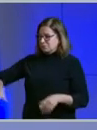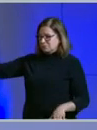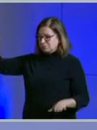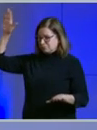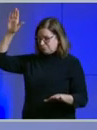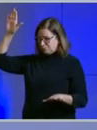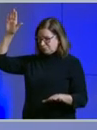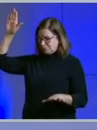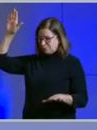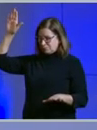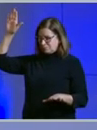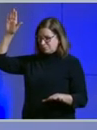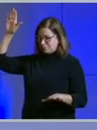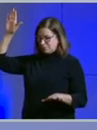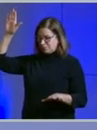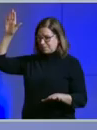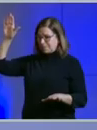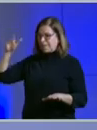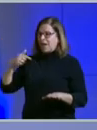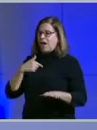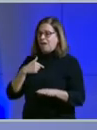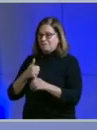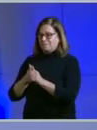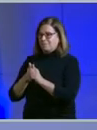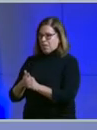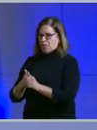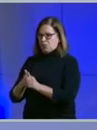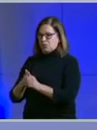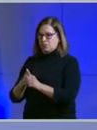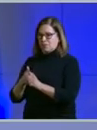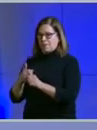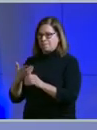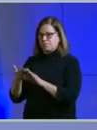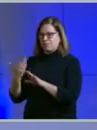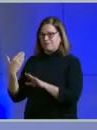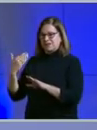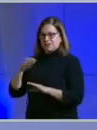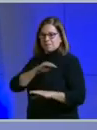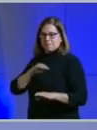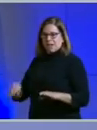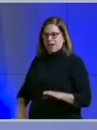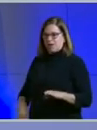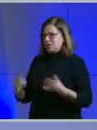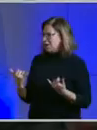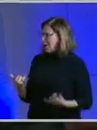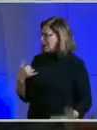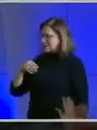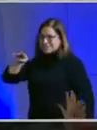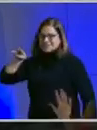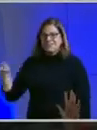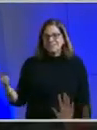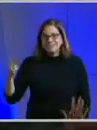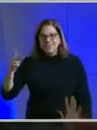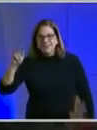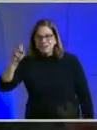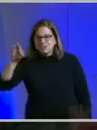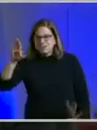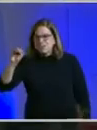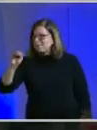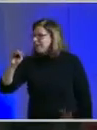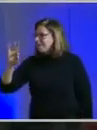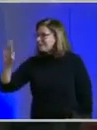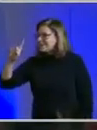of Marion Barry and Tony Williams in becoming a 2-term mayor in Washington, D.C.